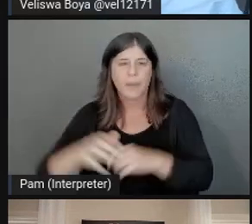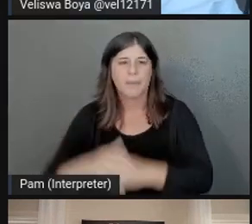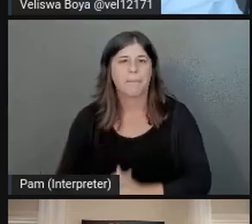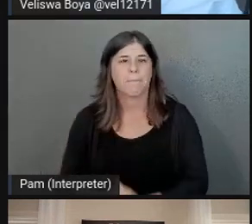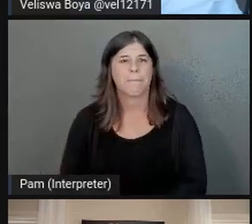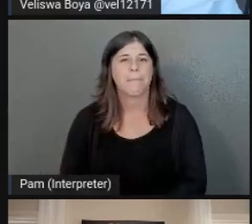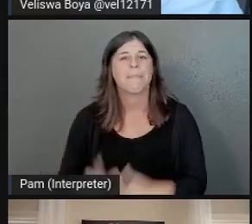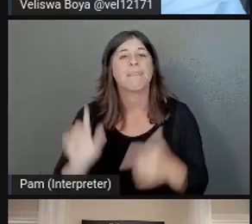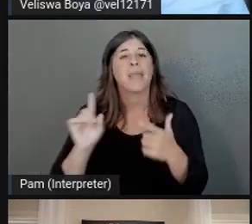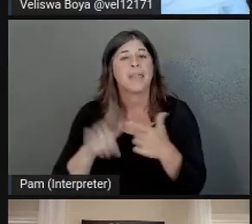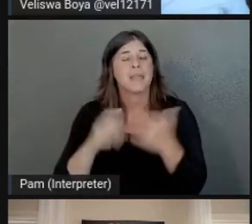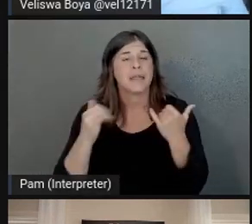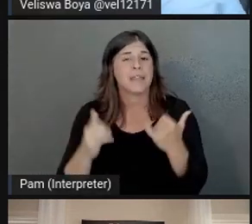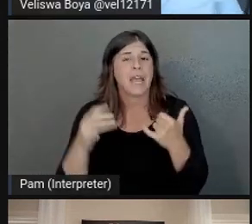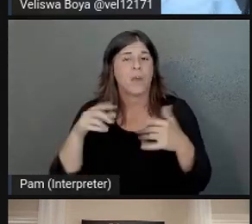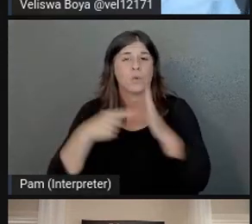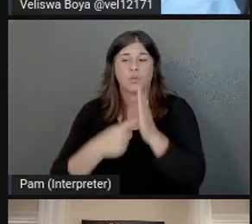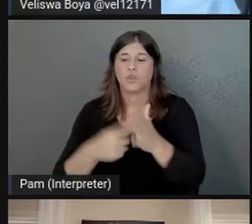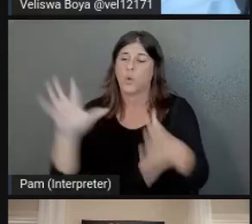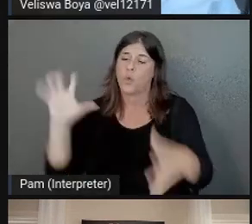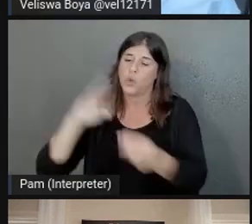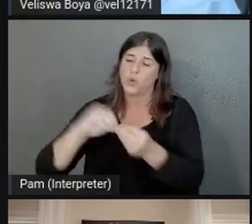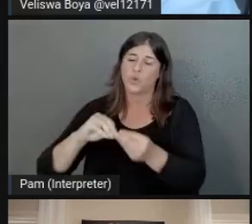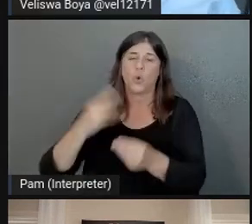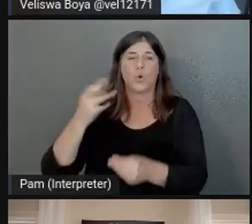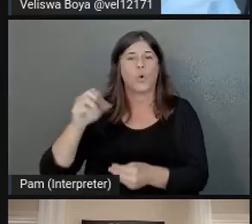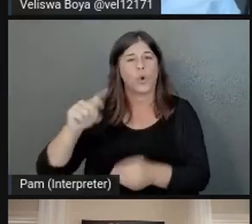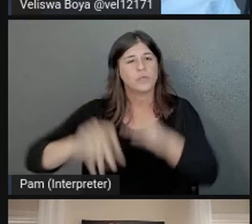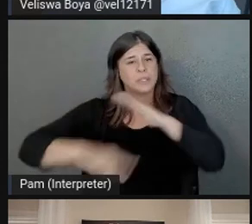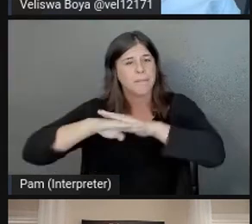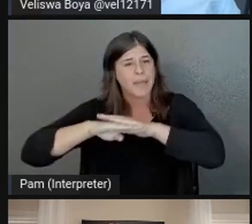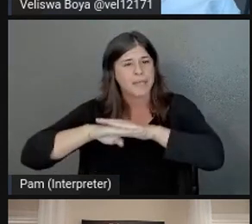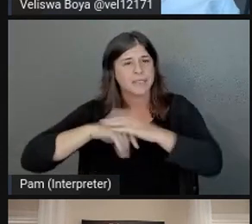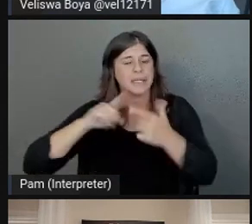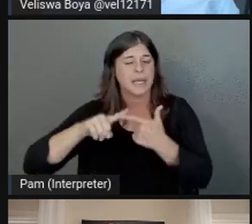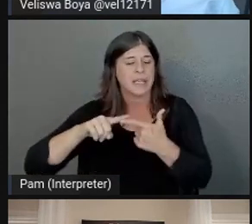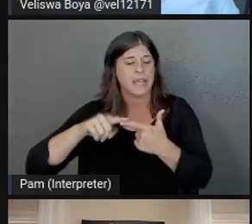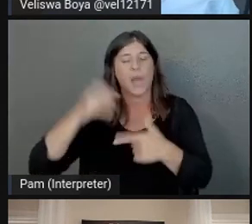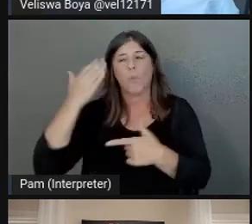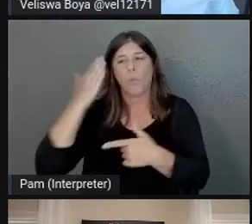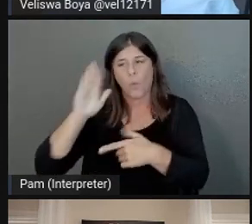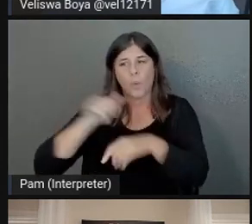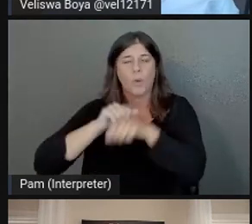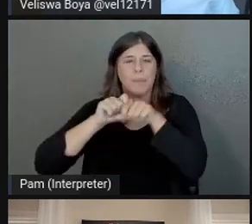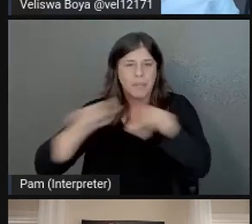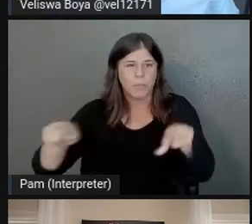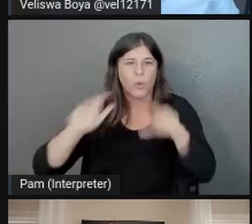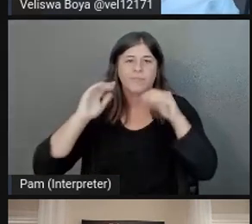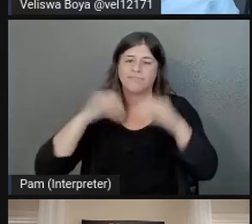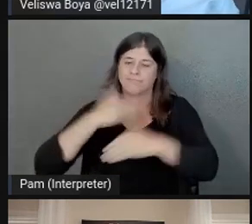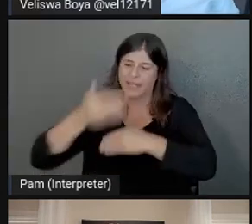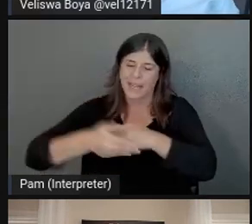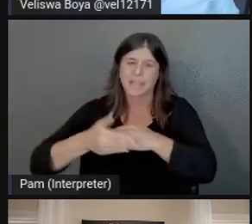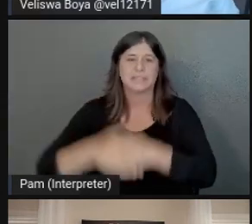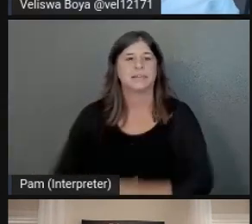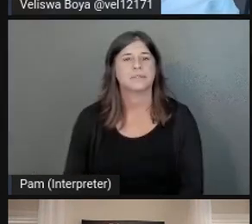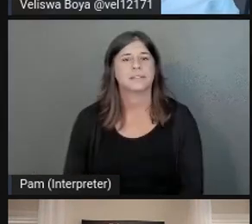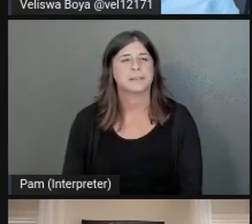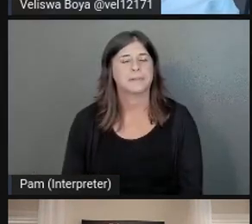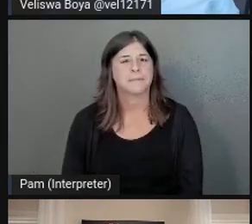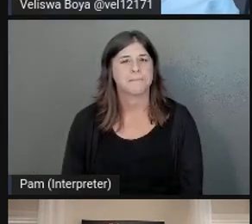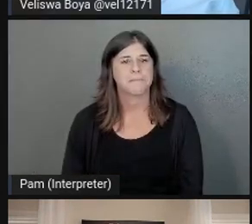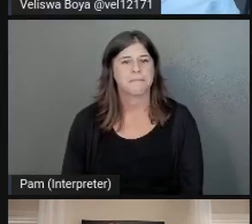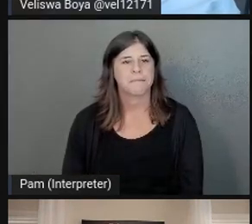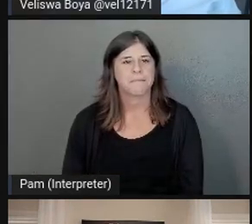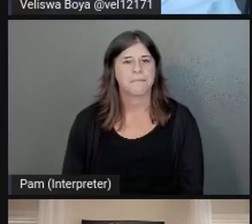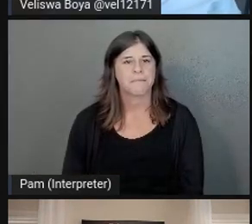And then that'll show the total host capacity and total capacity of what's to be deployed. And then you'll click next.